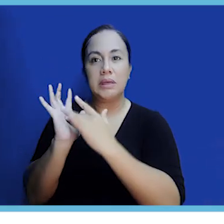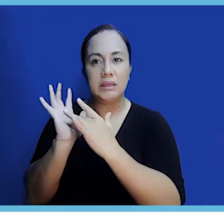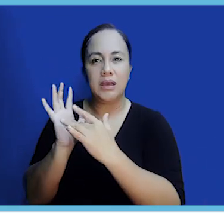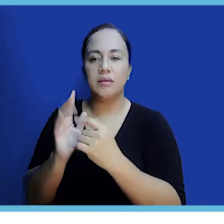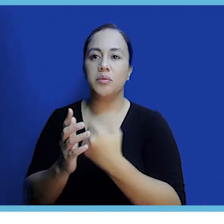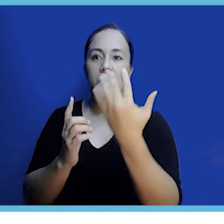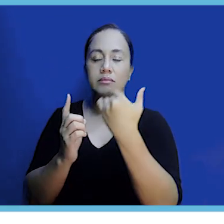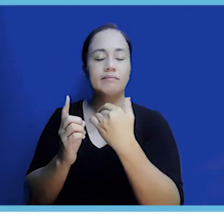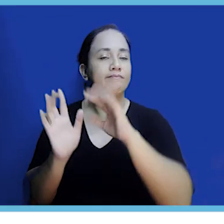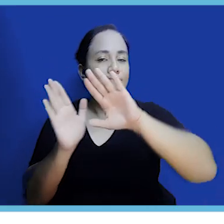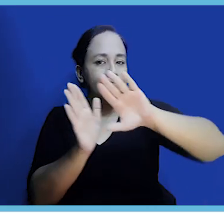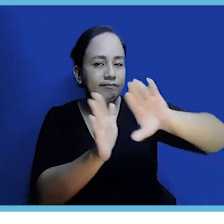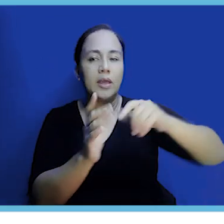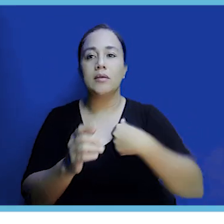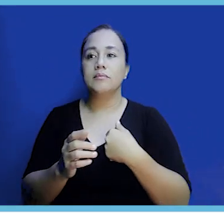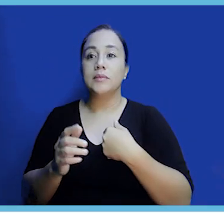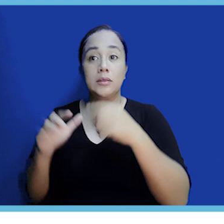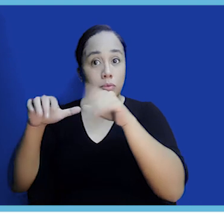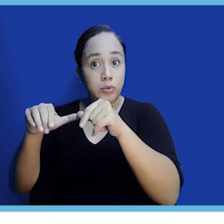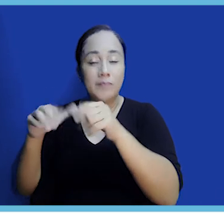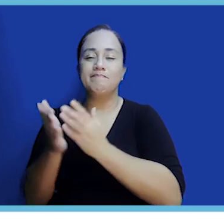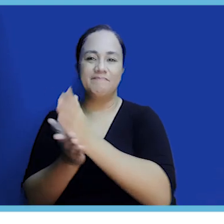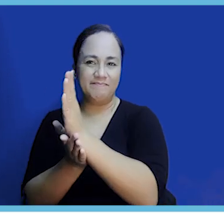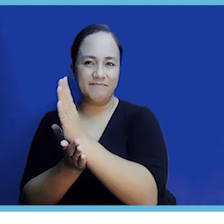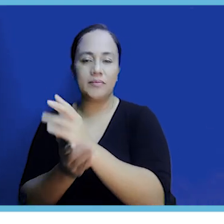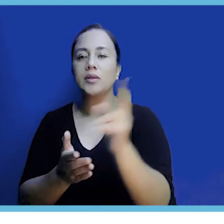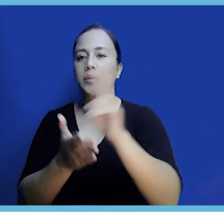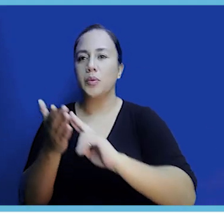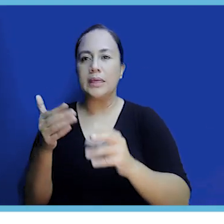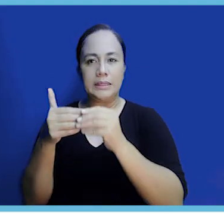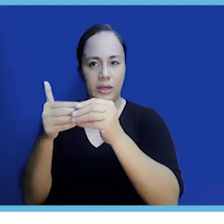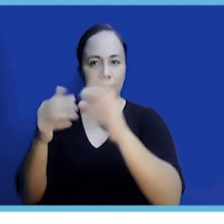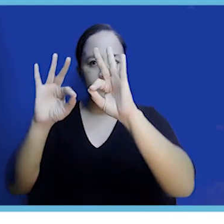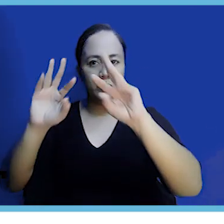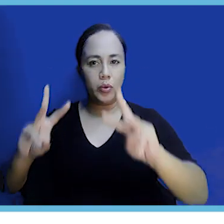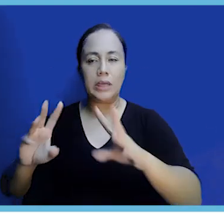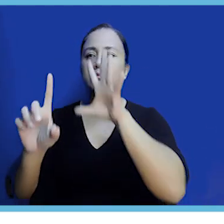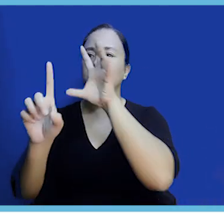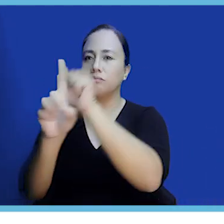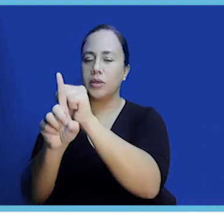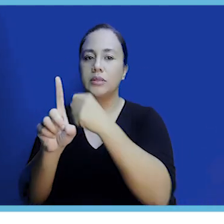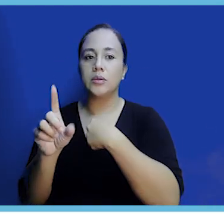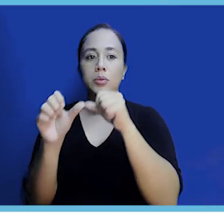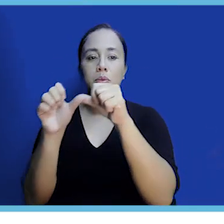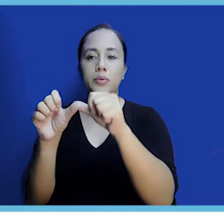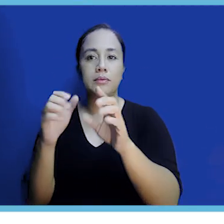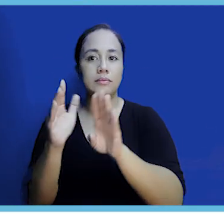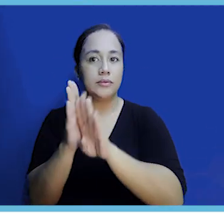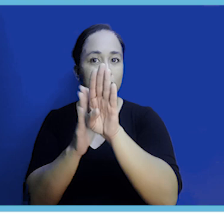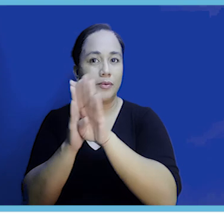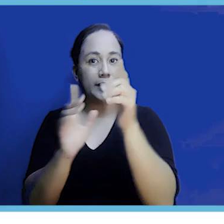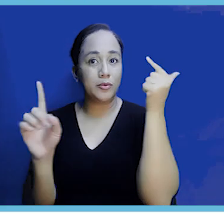with disabilities as subject of rights. The UNCRPD is the guiding framework in the achievement of